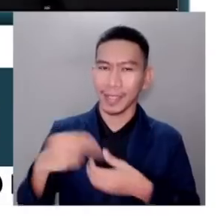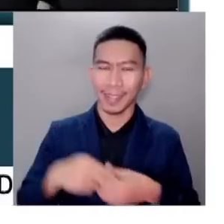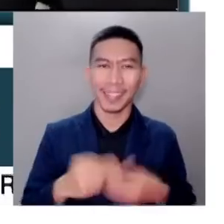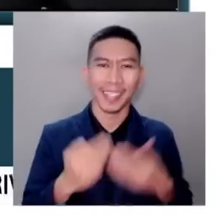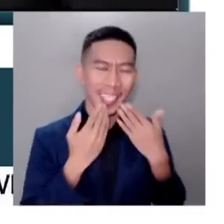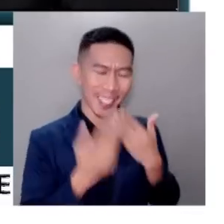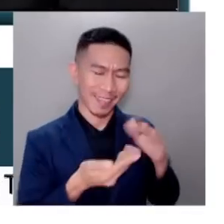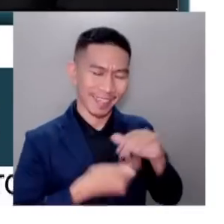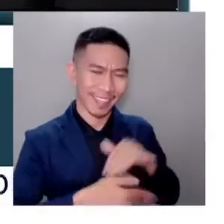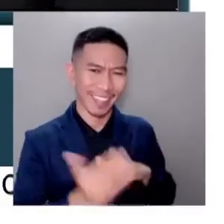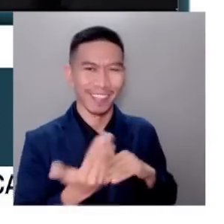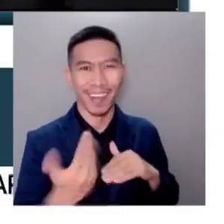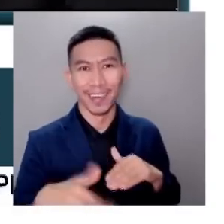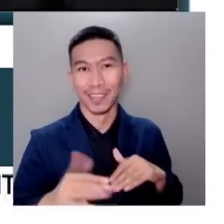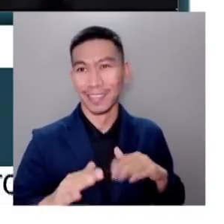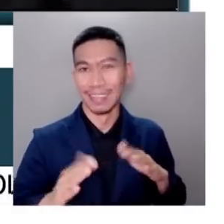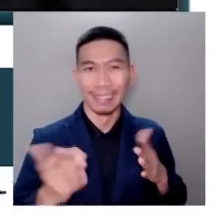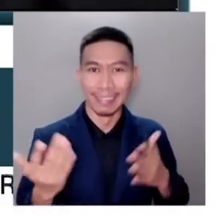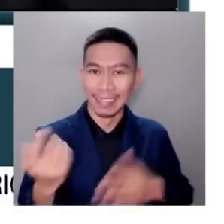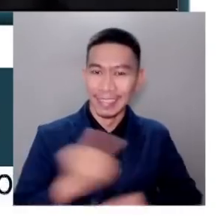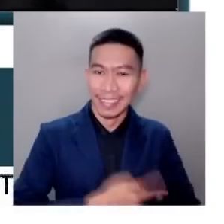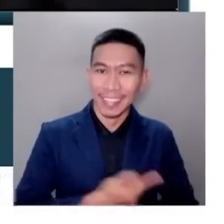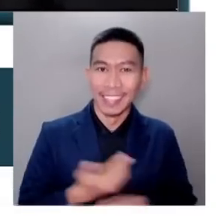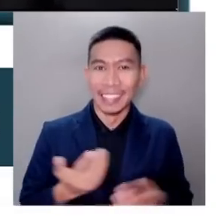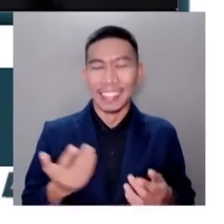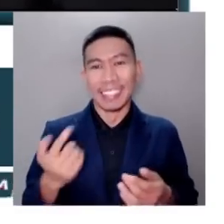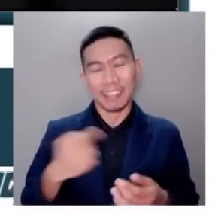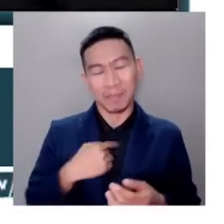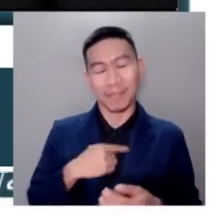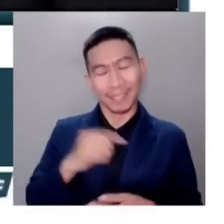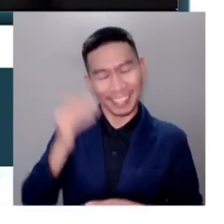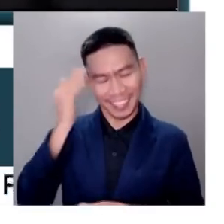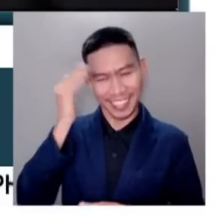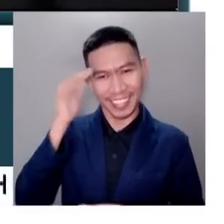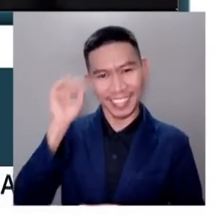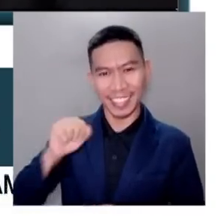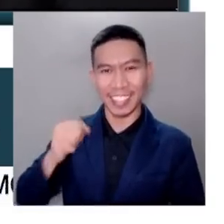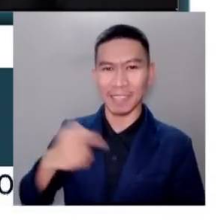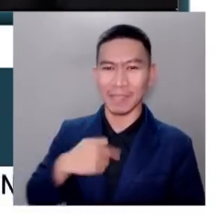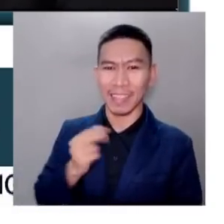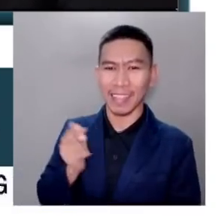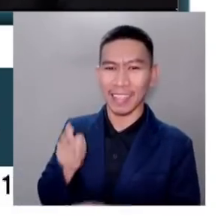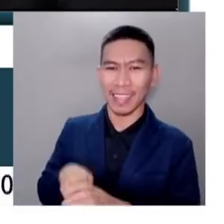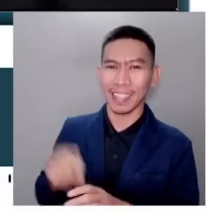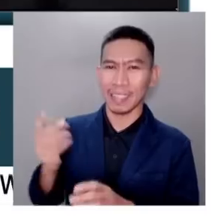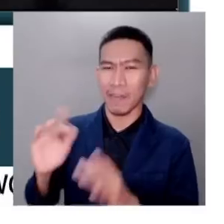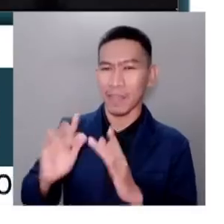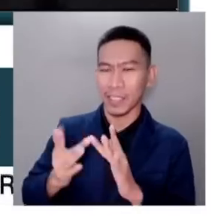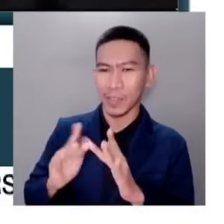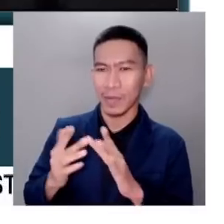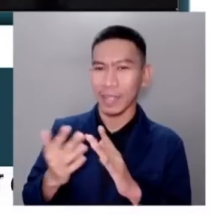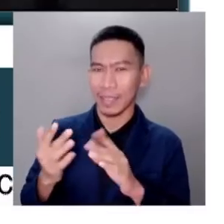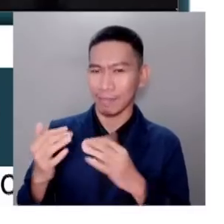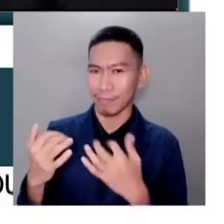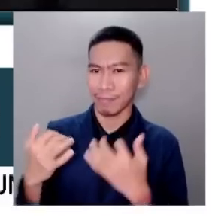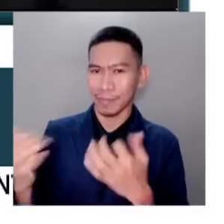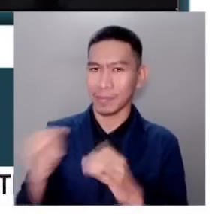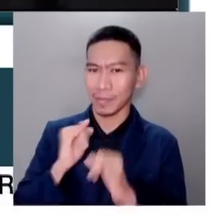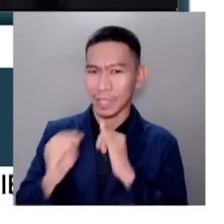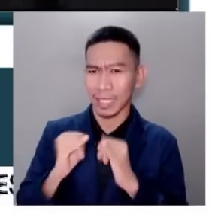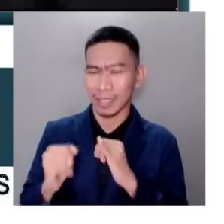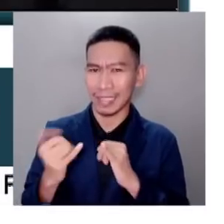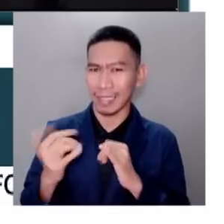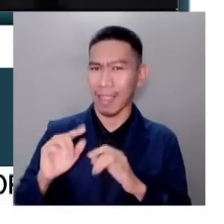right? I was there in your virtual press conference earlier today, but I want to ask you first, how's the Rappler newsroom